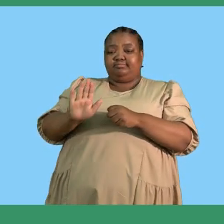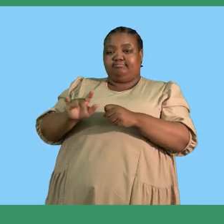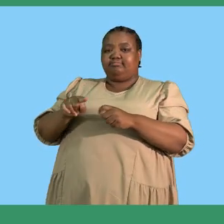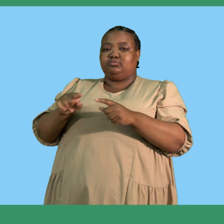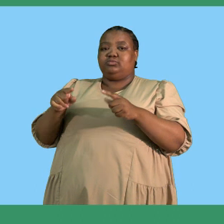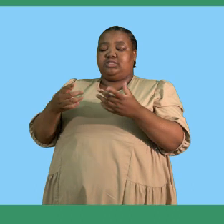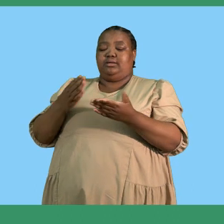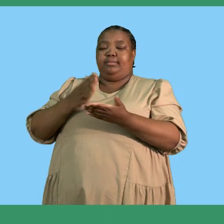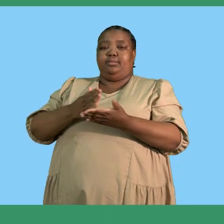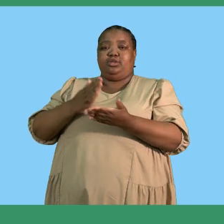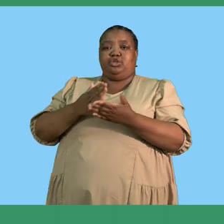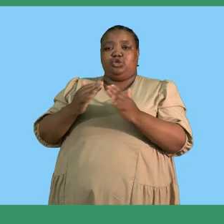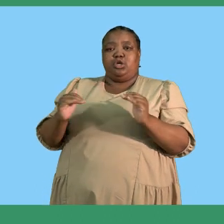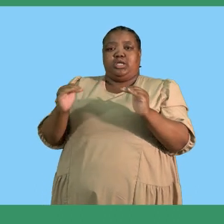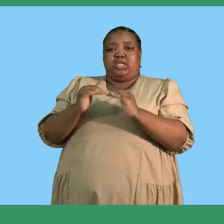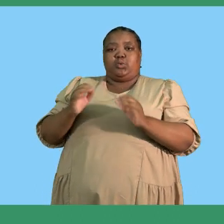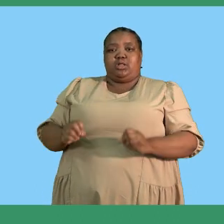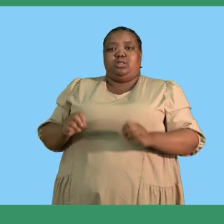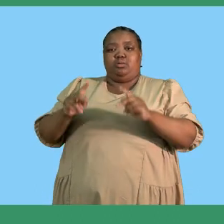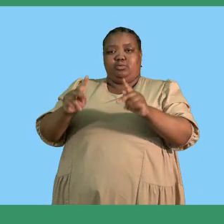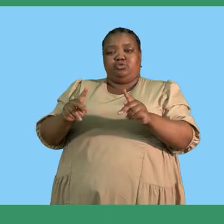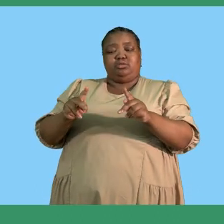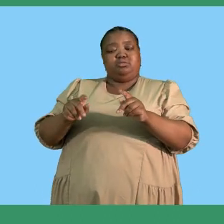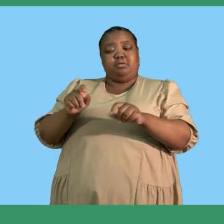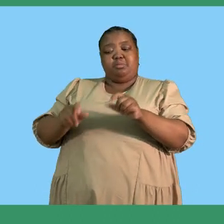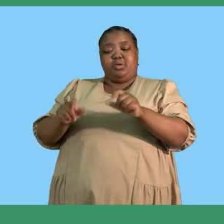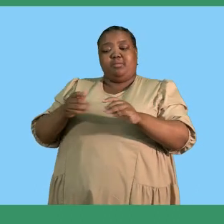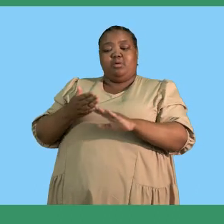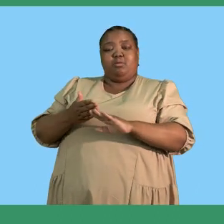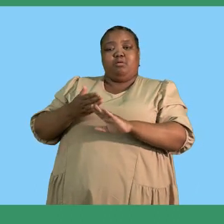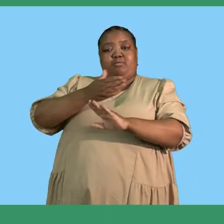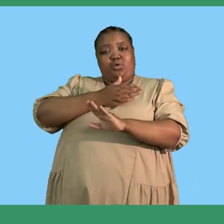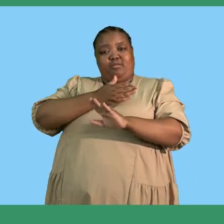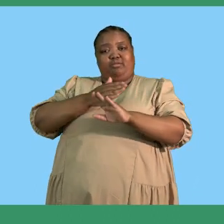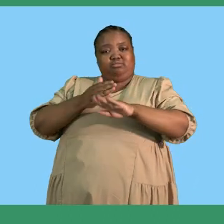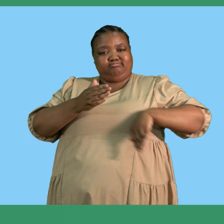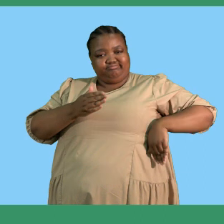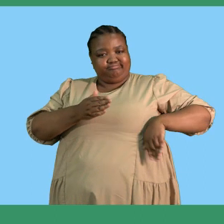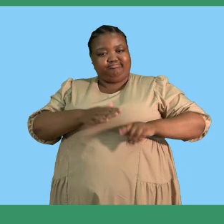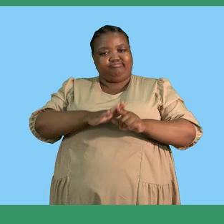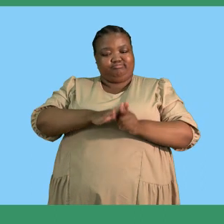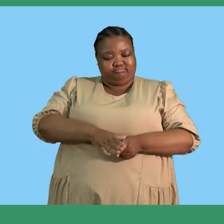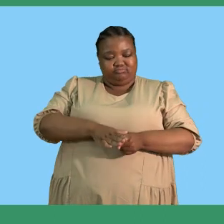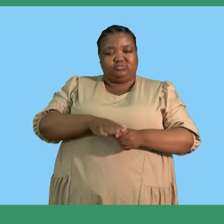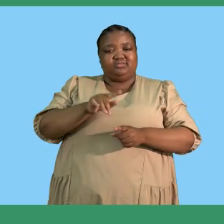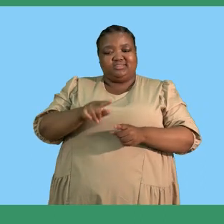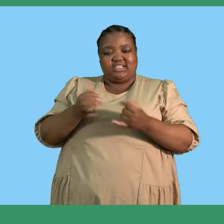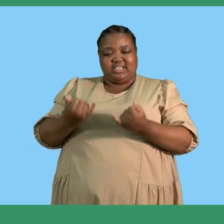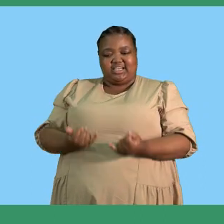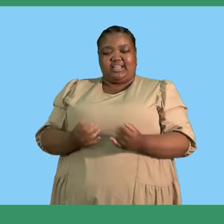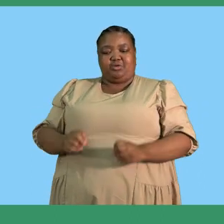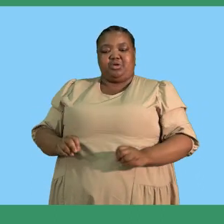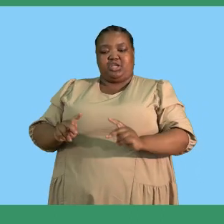that there is equal opportunities for people that were previously